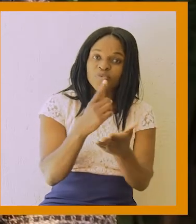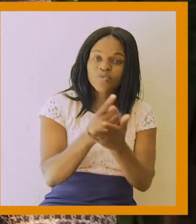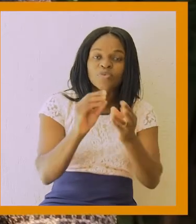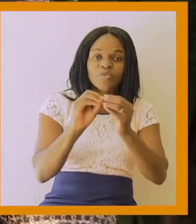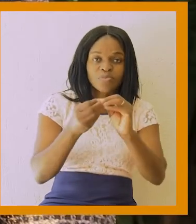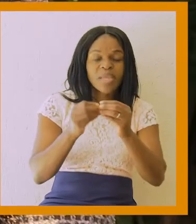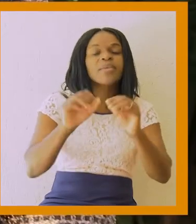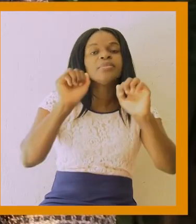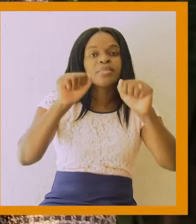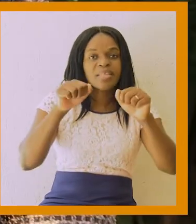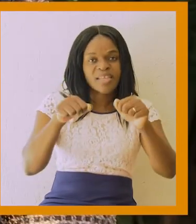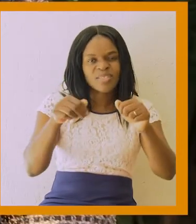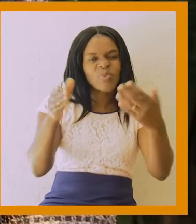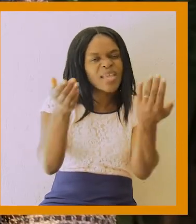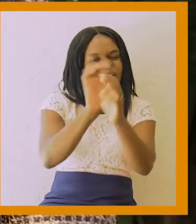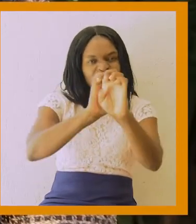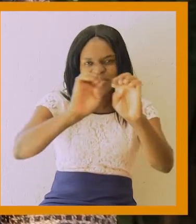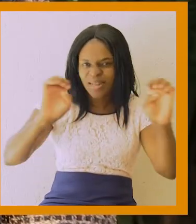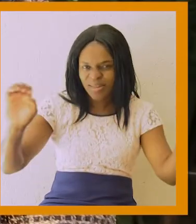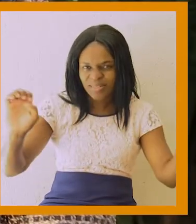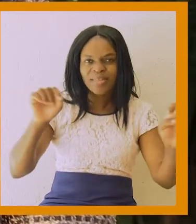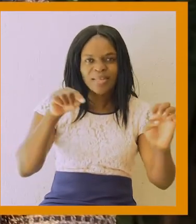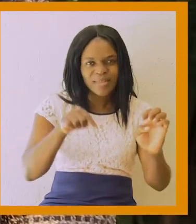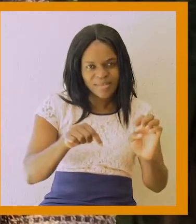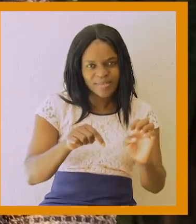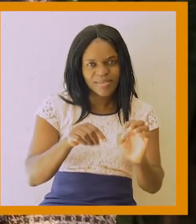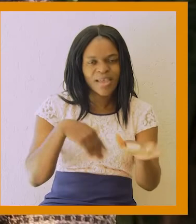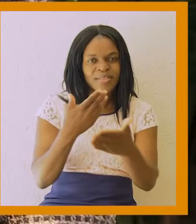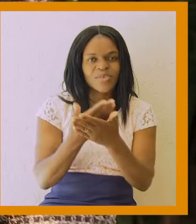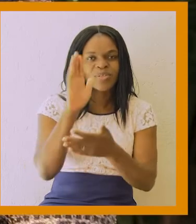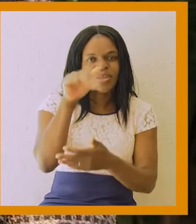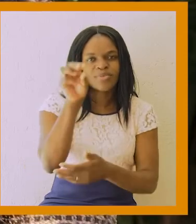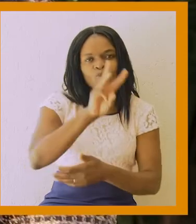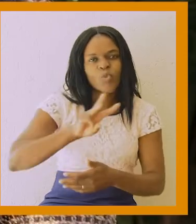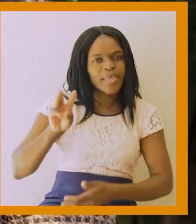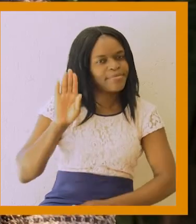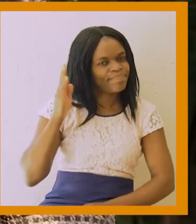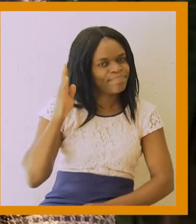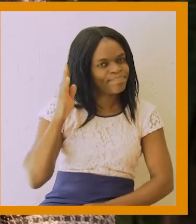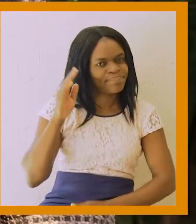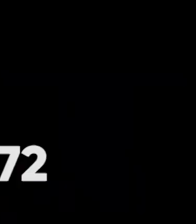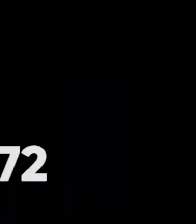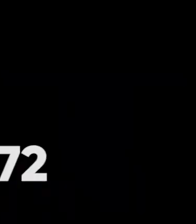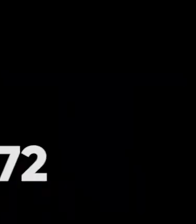to play to ensure that there is a complete elimination. Until next week, it's goodbye.